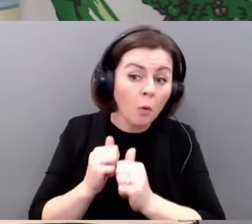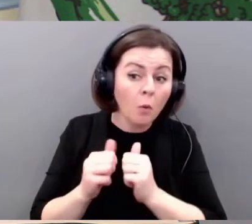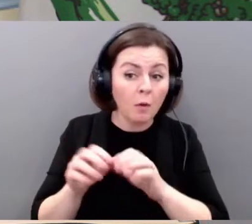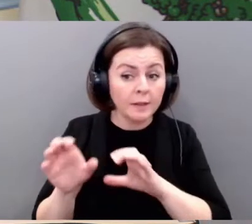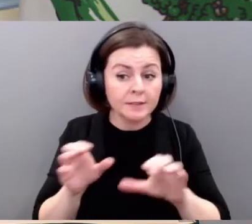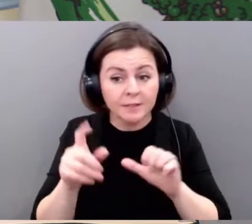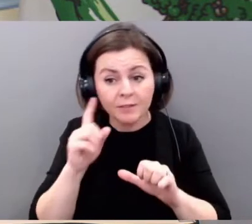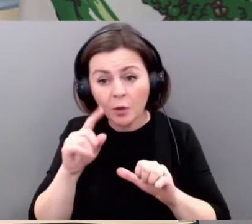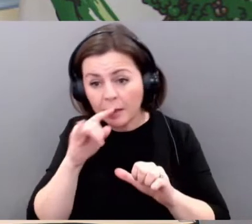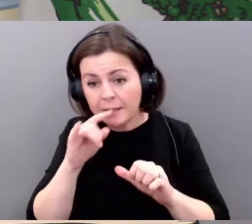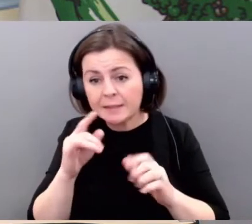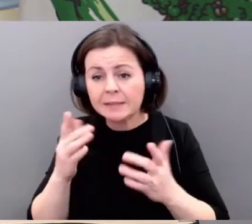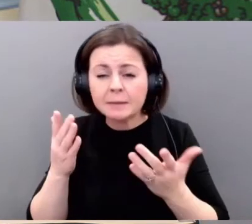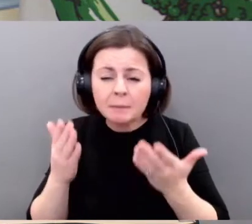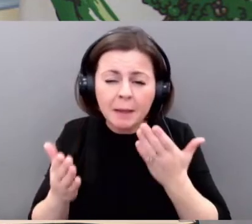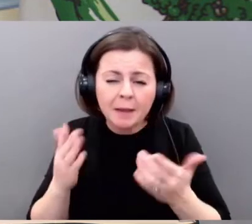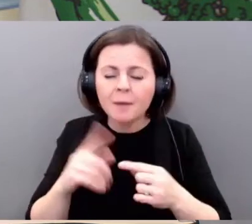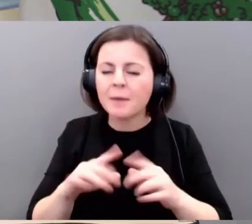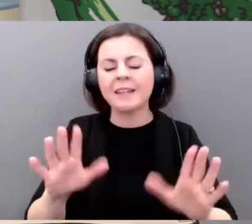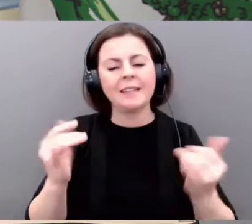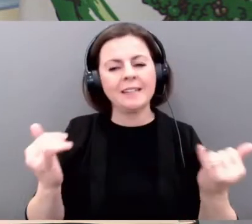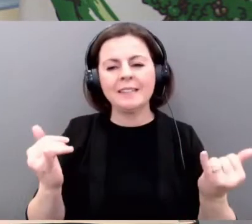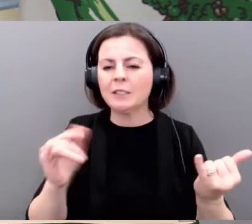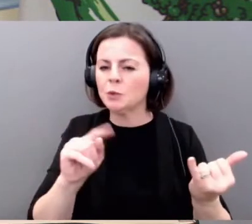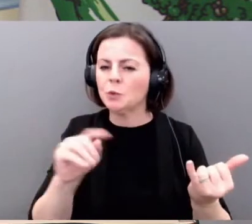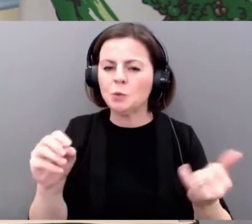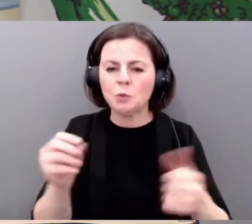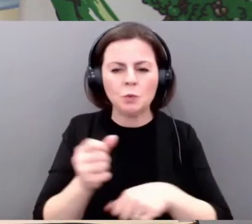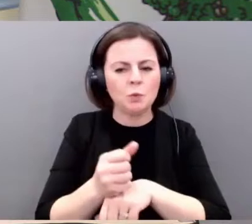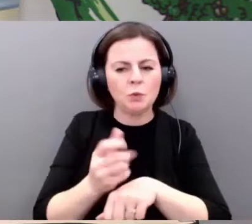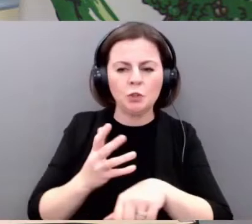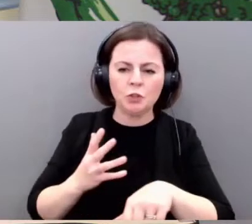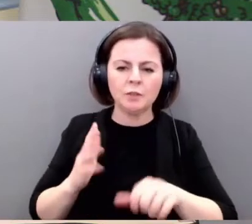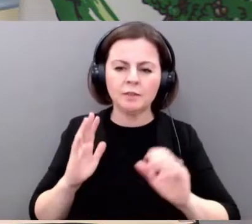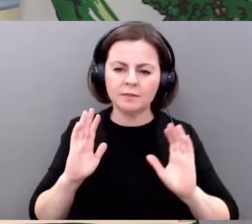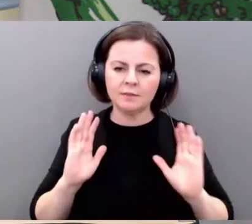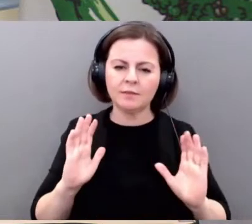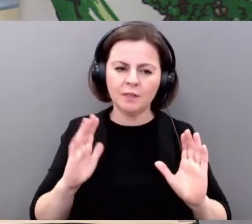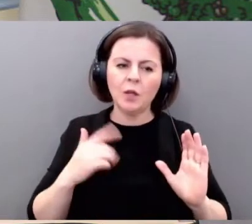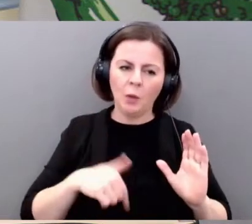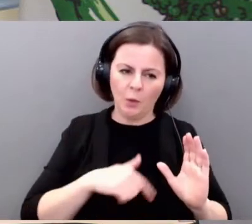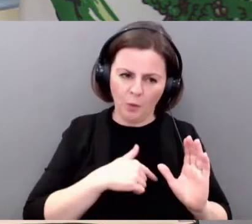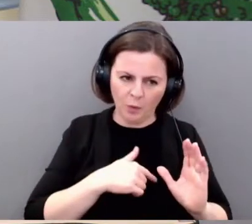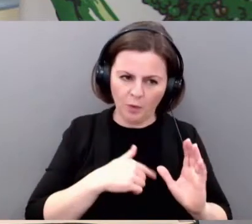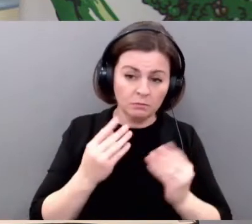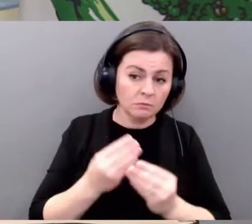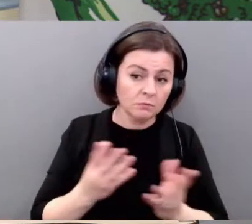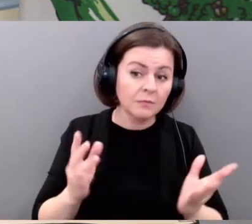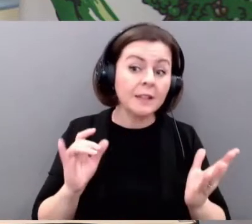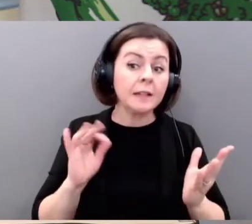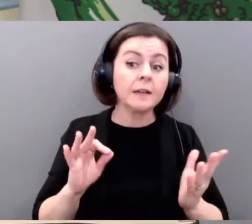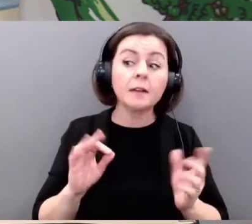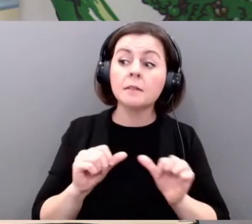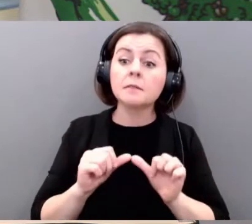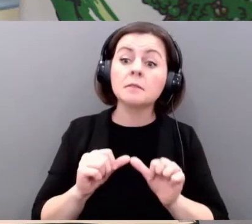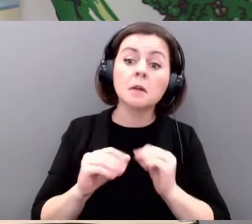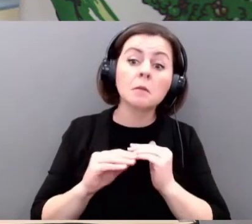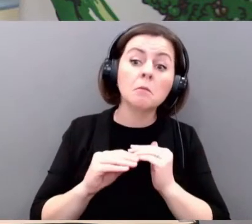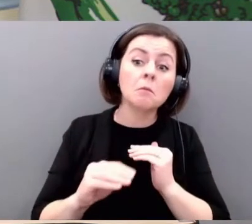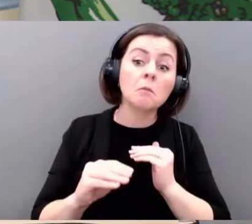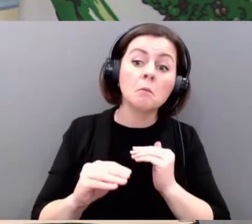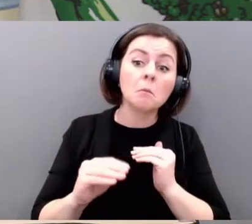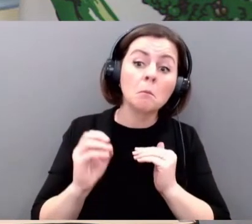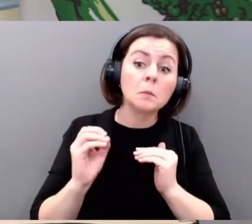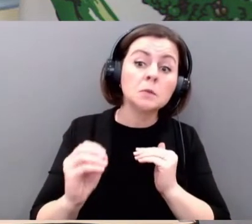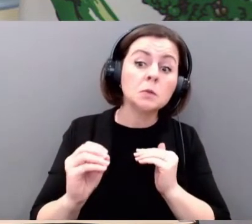But it is a bit premature. I think we just really wanted to indicate today that if we continue on this path that we are